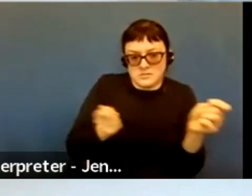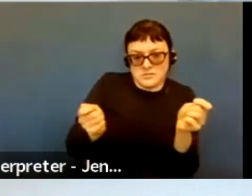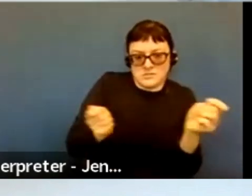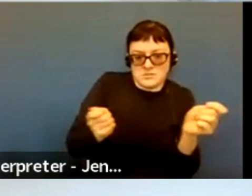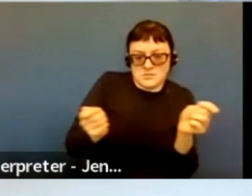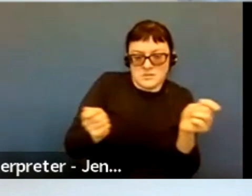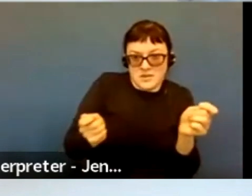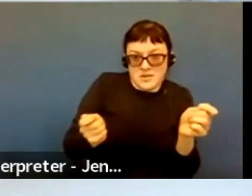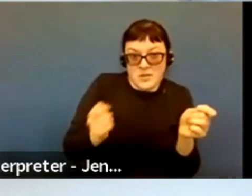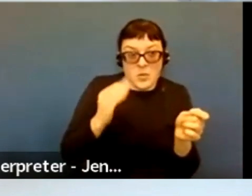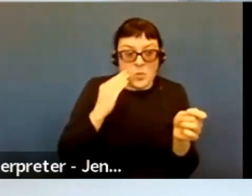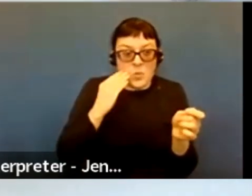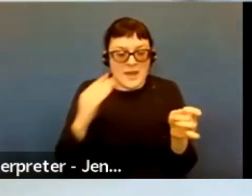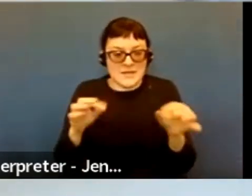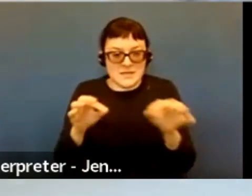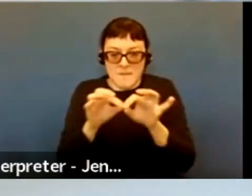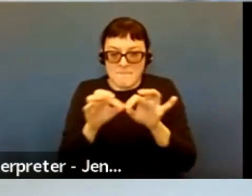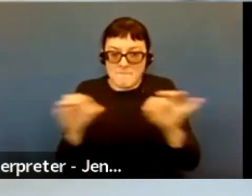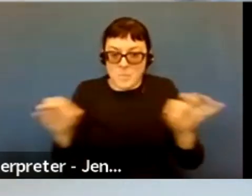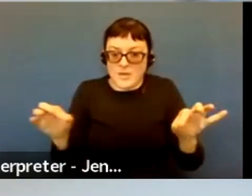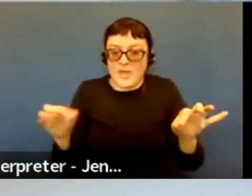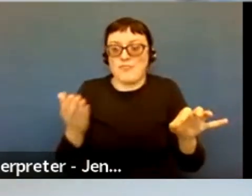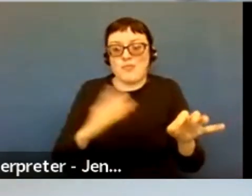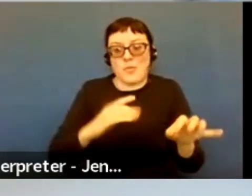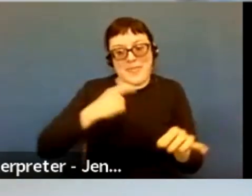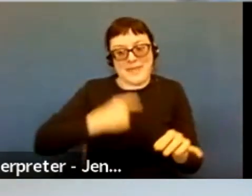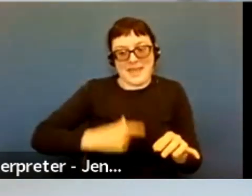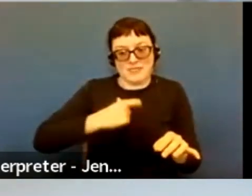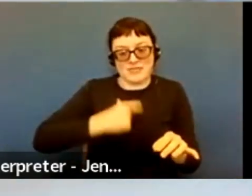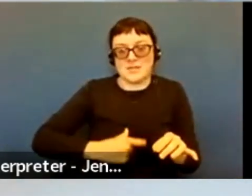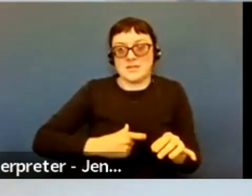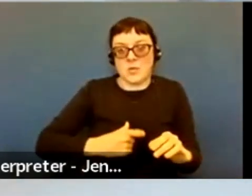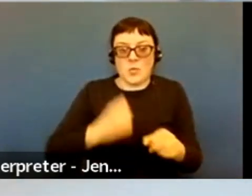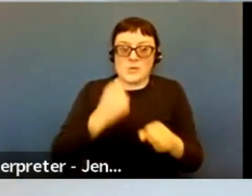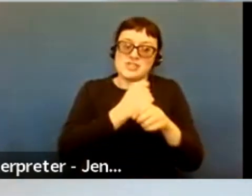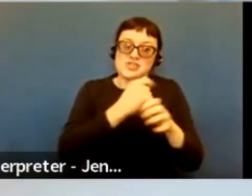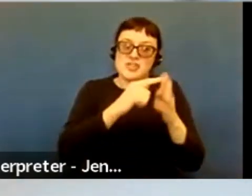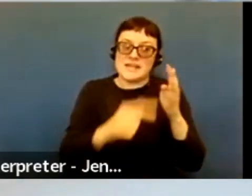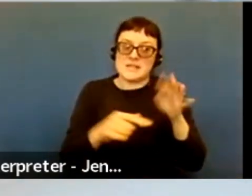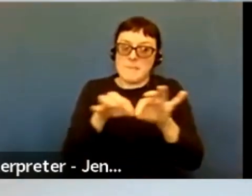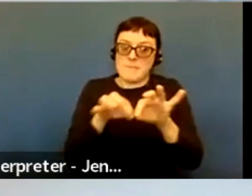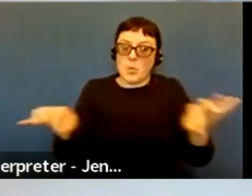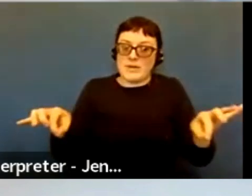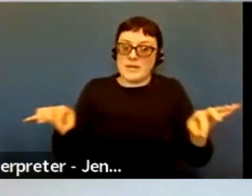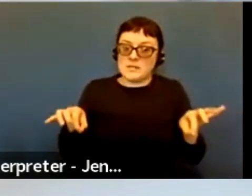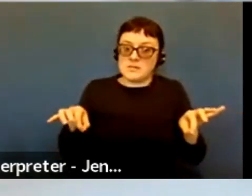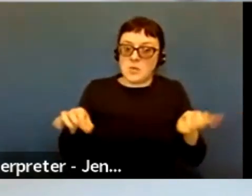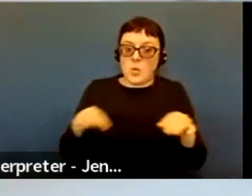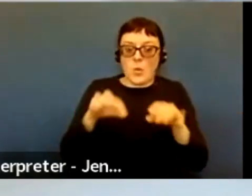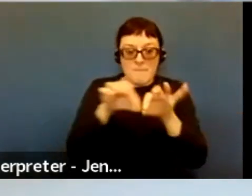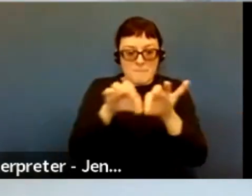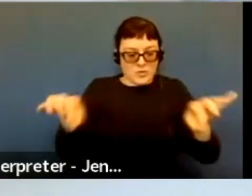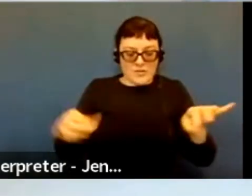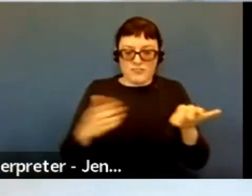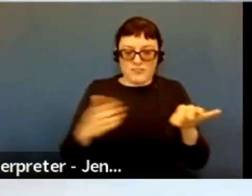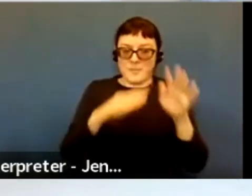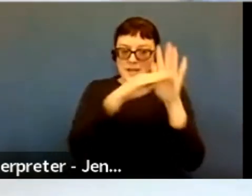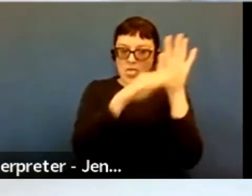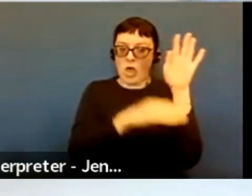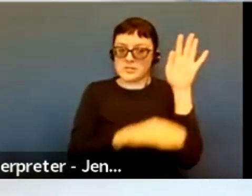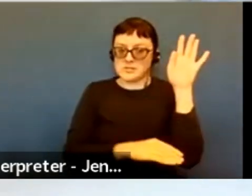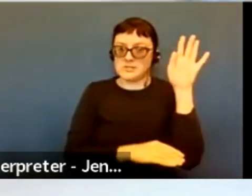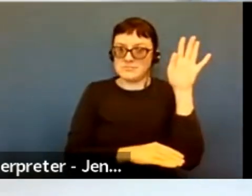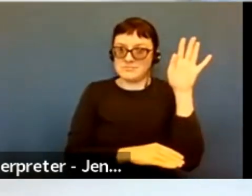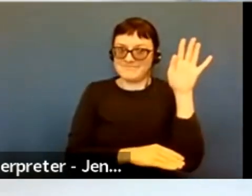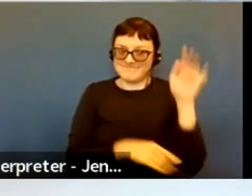borders. And so when you transgress the borders of the characters, of the genders, and the borders of the